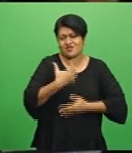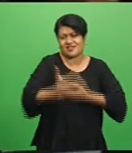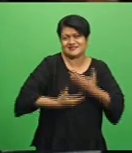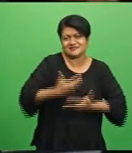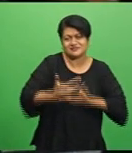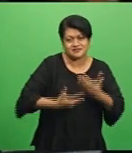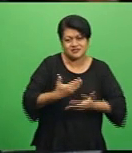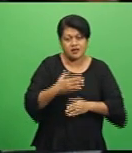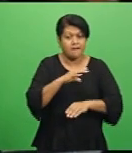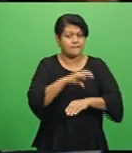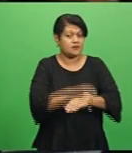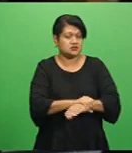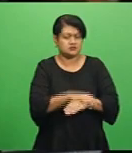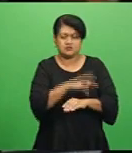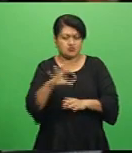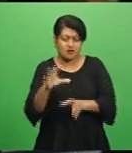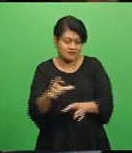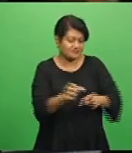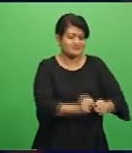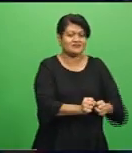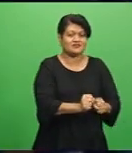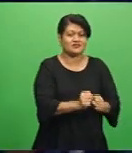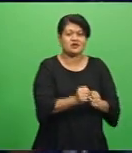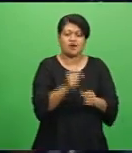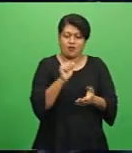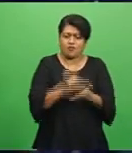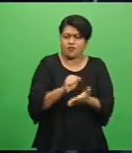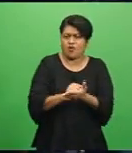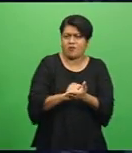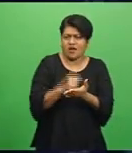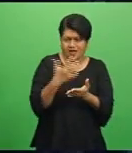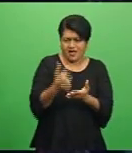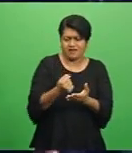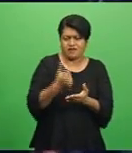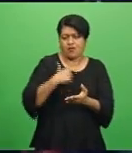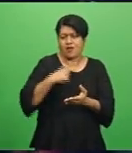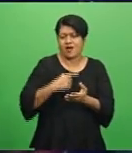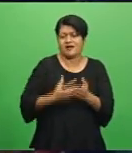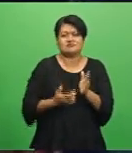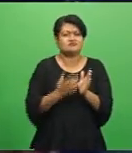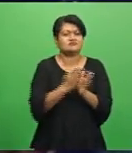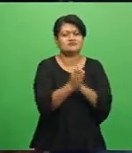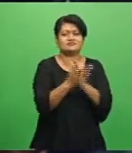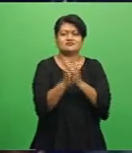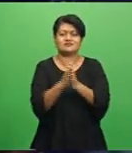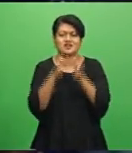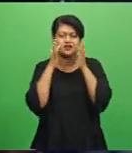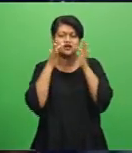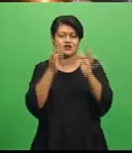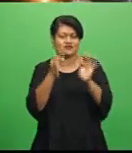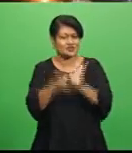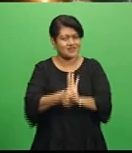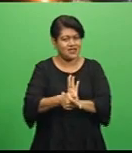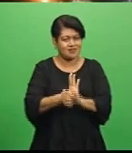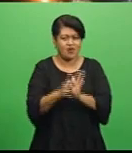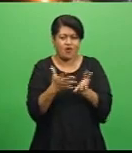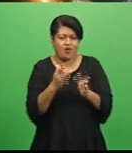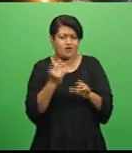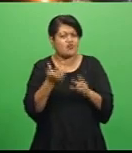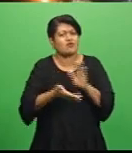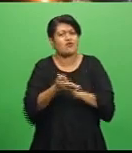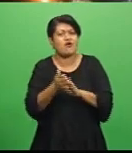police will not arrest those with proper documentation for moving about during curfew hours or anyone facing